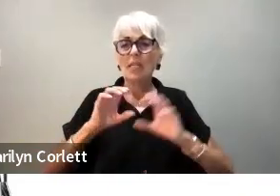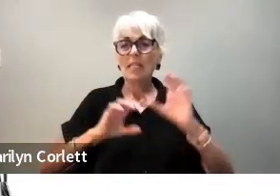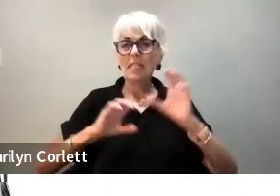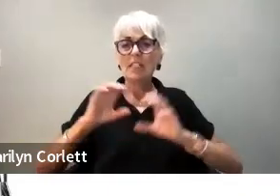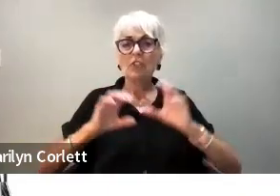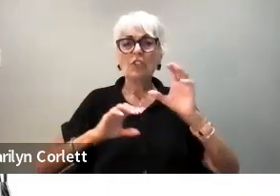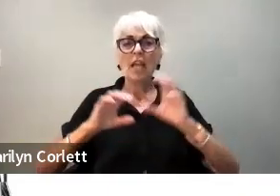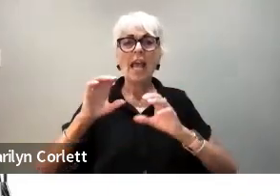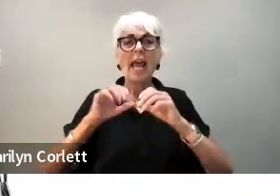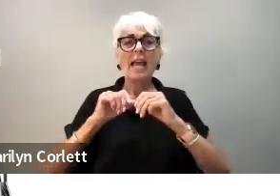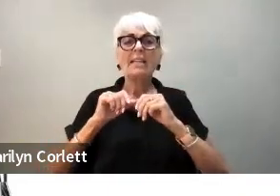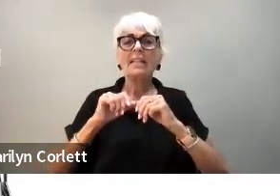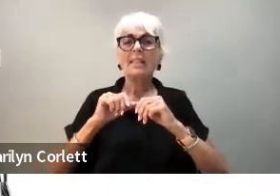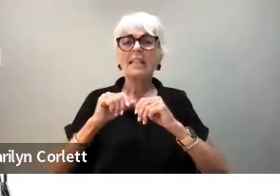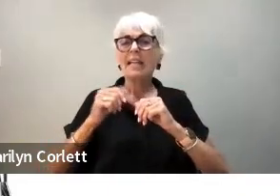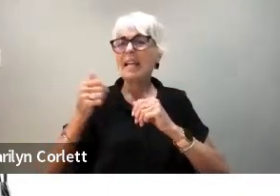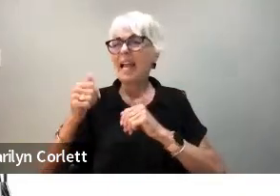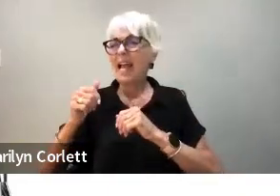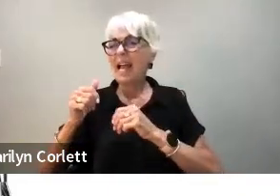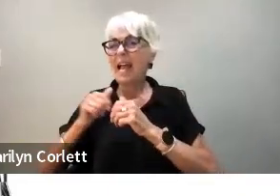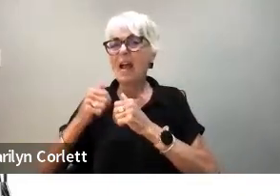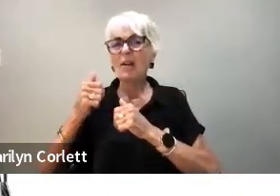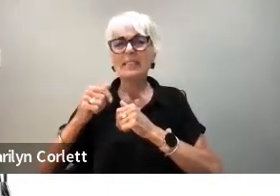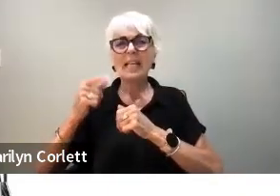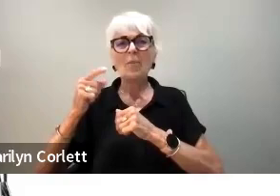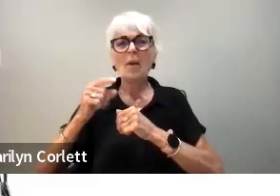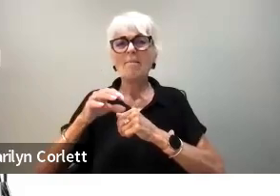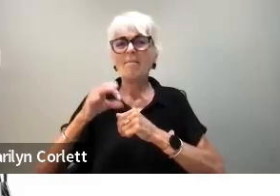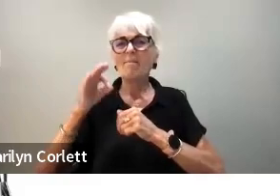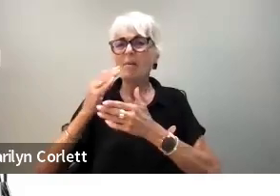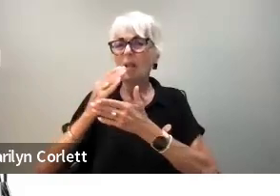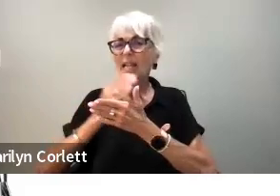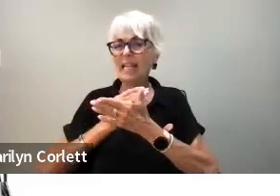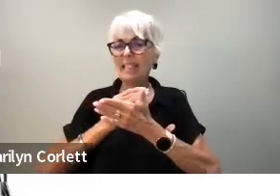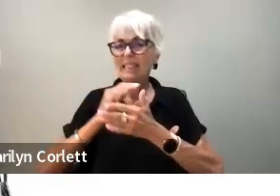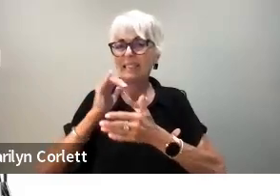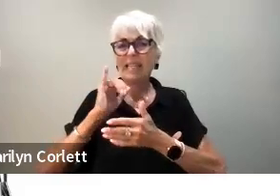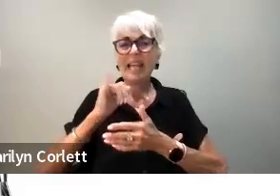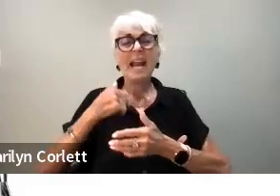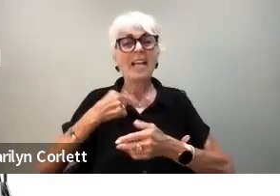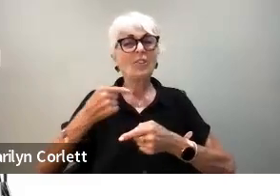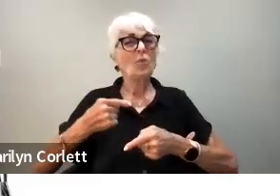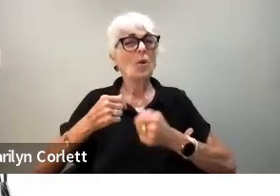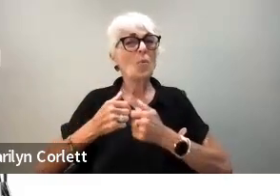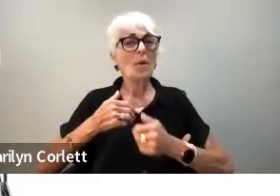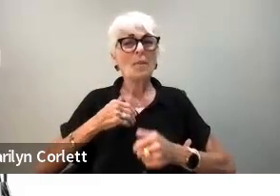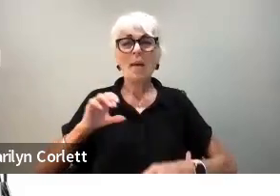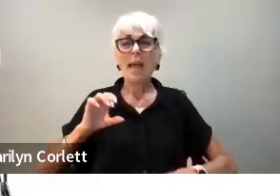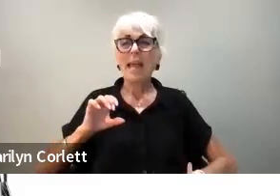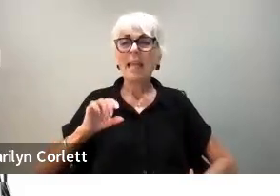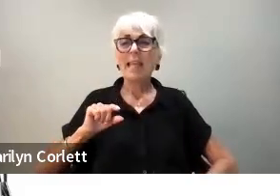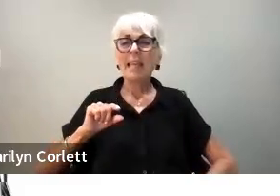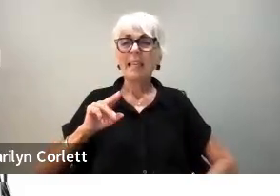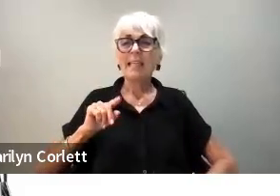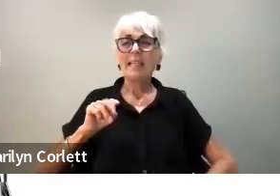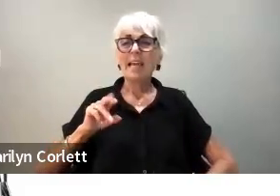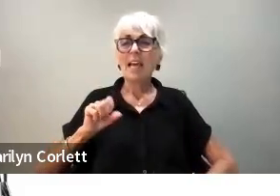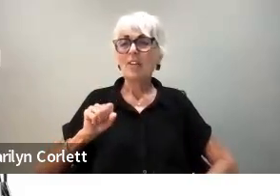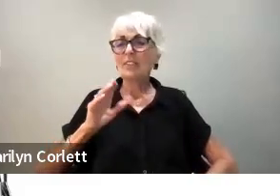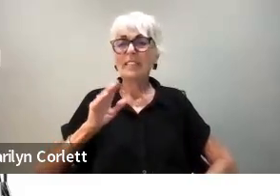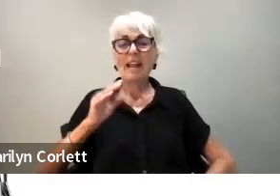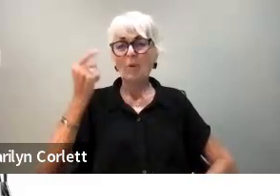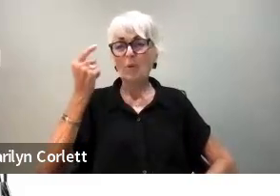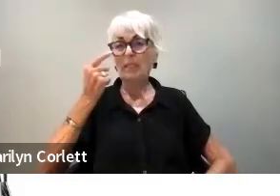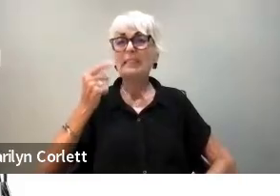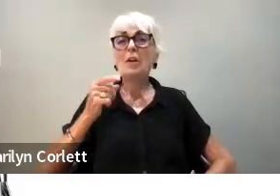would someone find a list of items like this? I have never thought about this. I really struggle with my gutters and never considered that AT could be applied